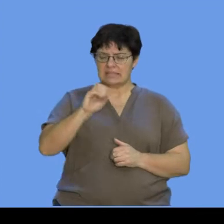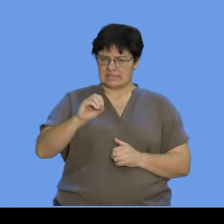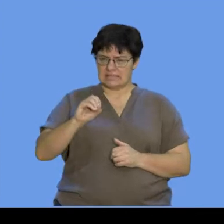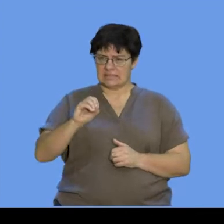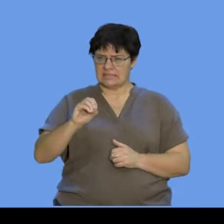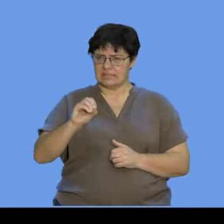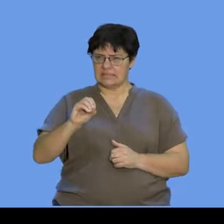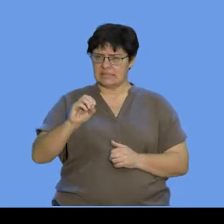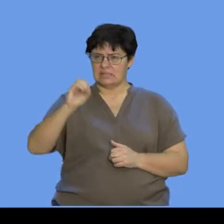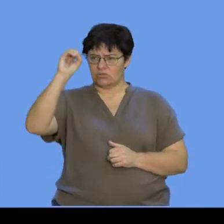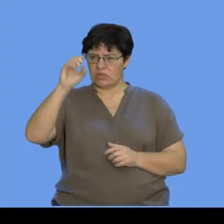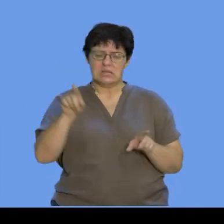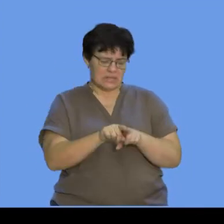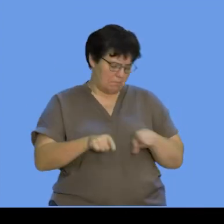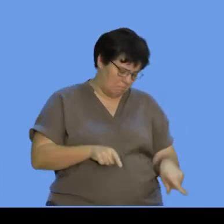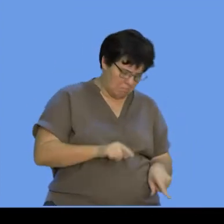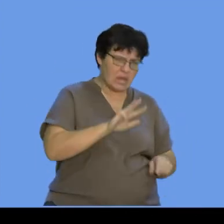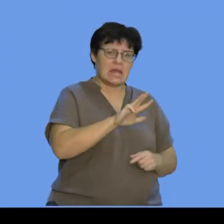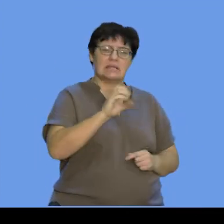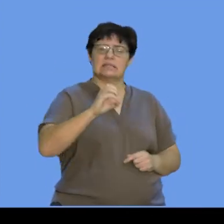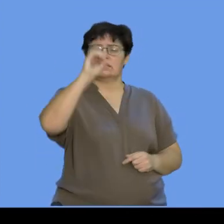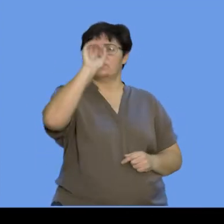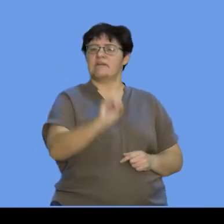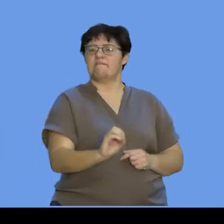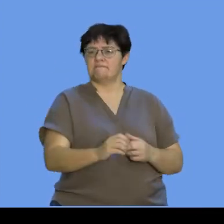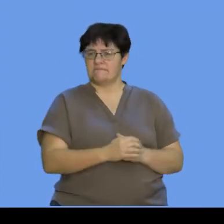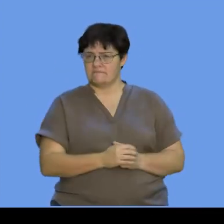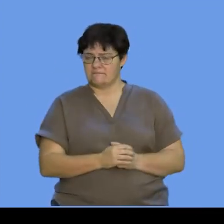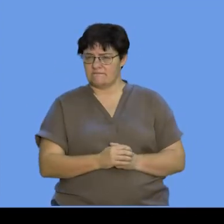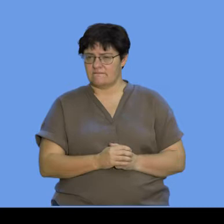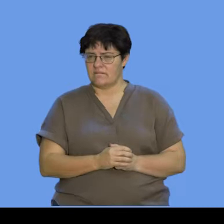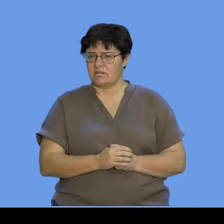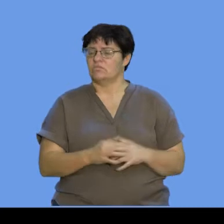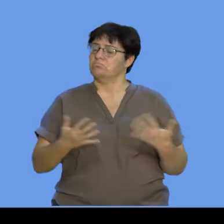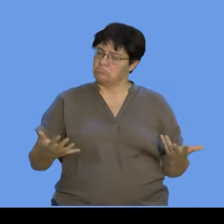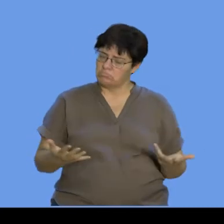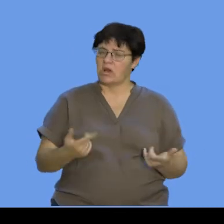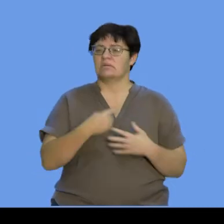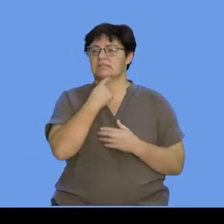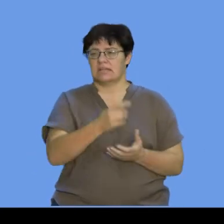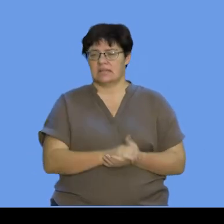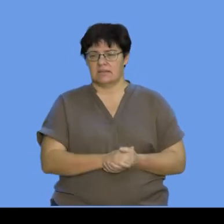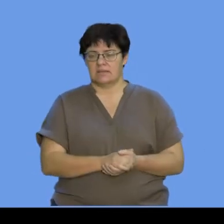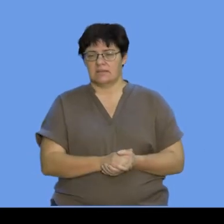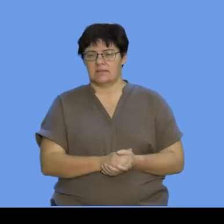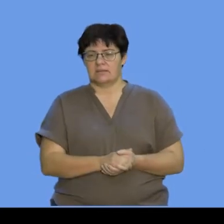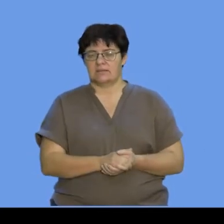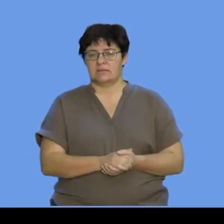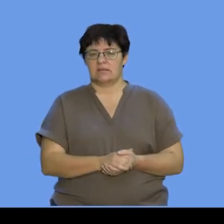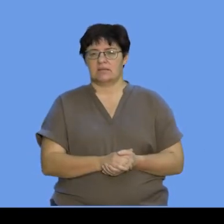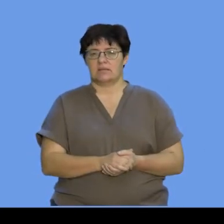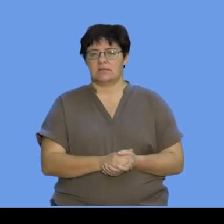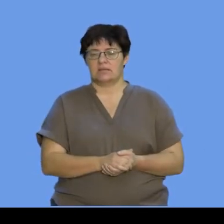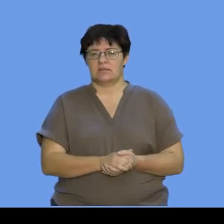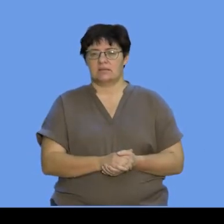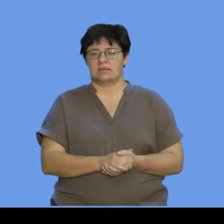a 90-degree angle there. I also have a 90-degree angle in the red triangle. Therefore, I use that. So I